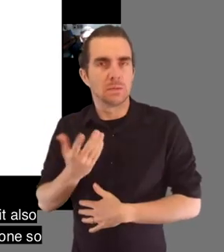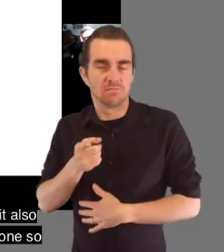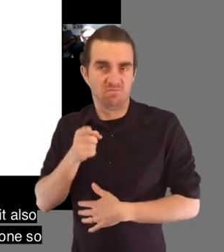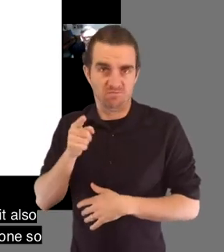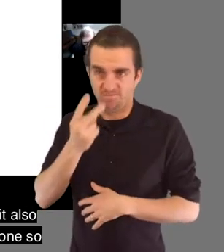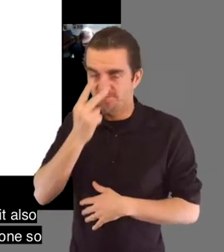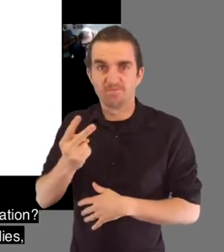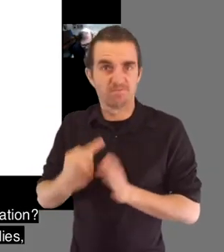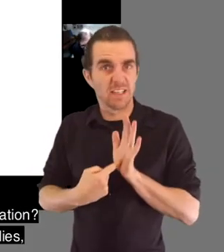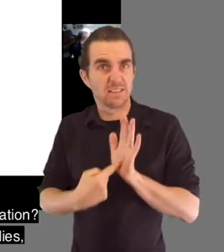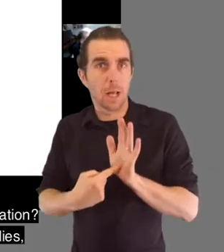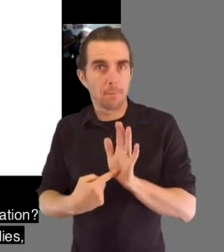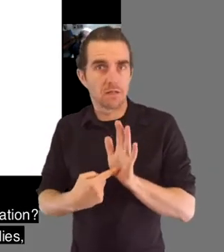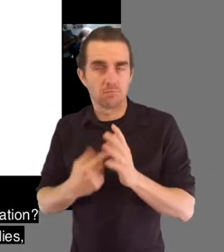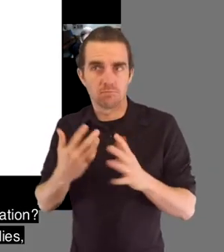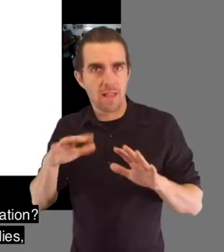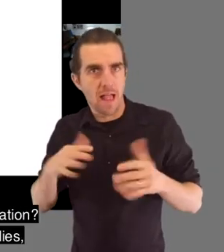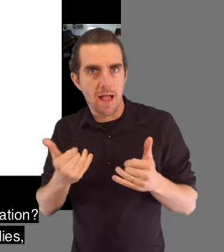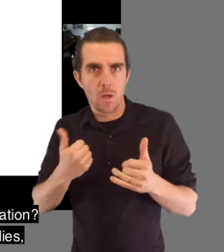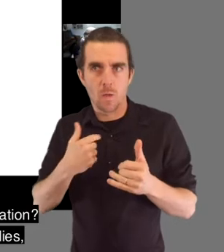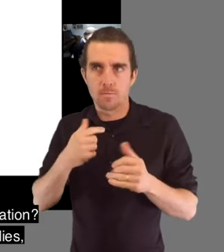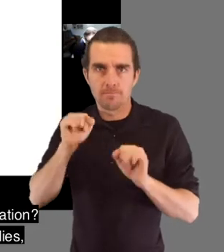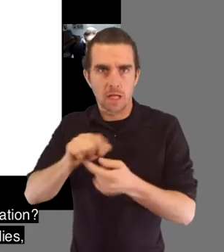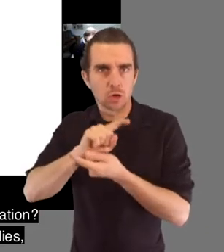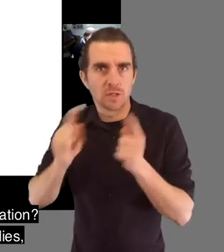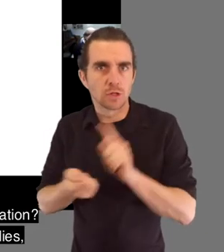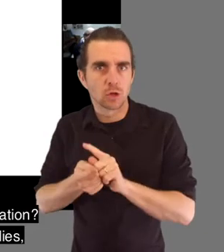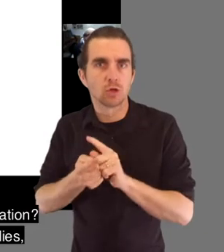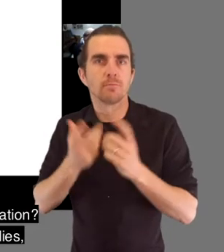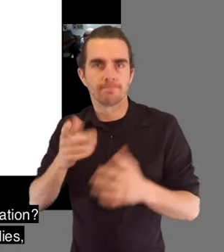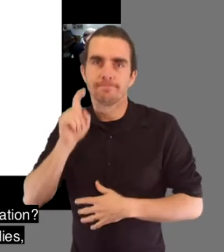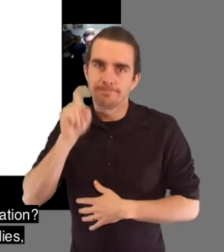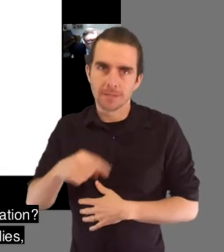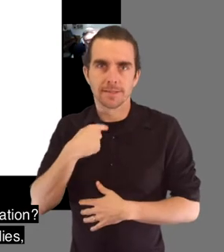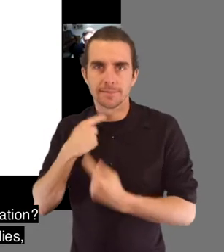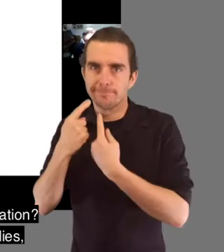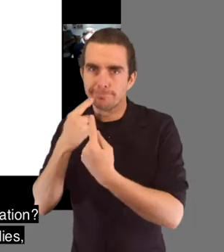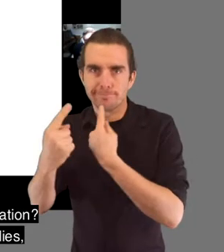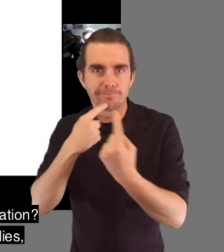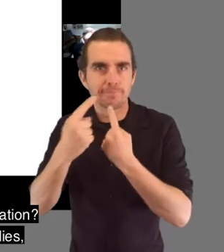can be done. So what else can be done in this situation? Let's move.